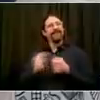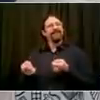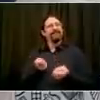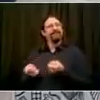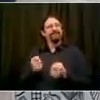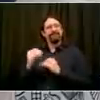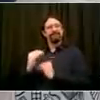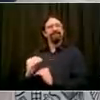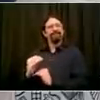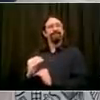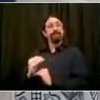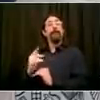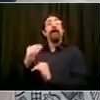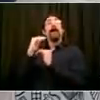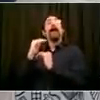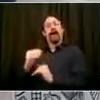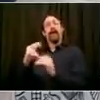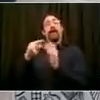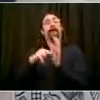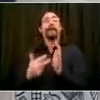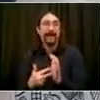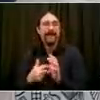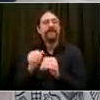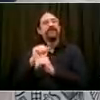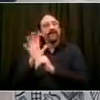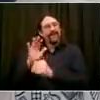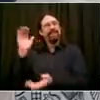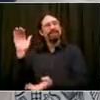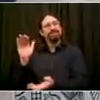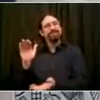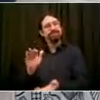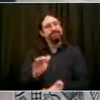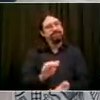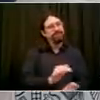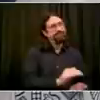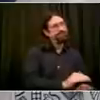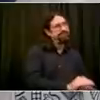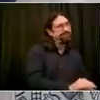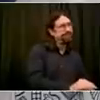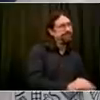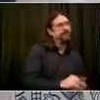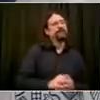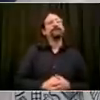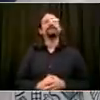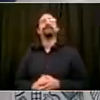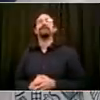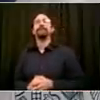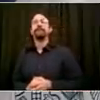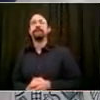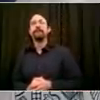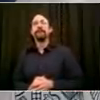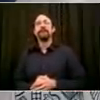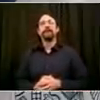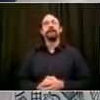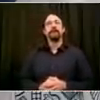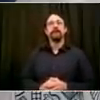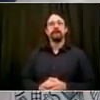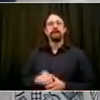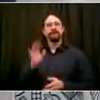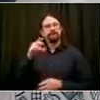had schools be extraordinarily safe so far. So we know something that we did not know in August and September. We have a body of evidence of what